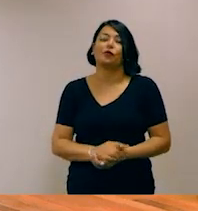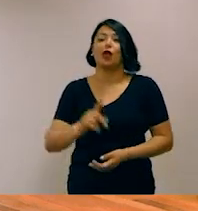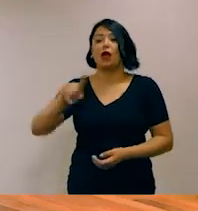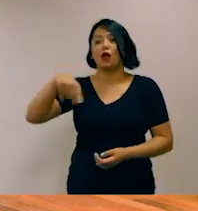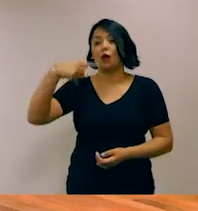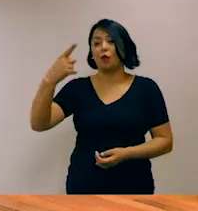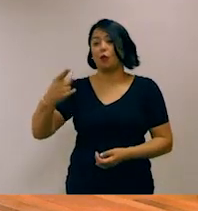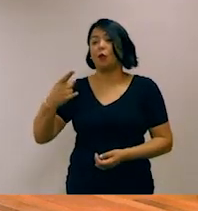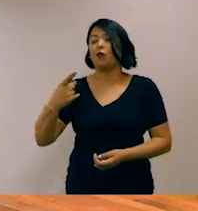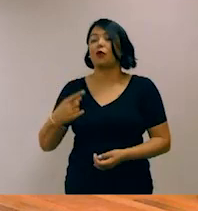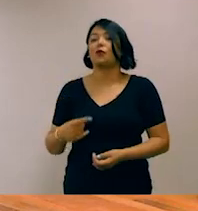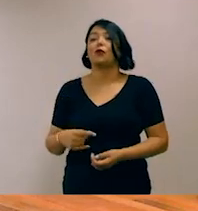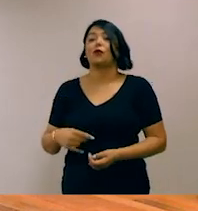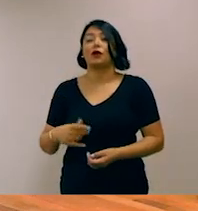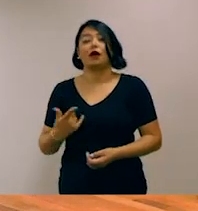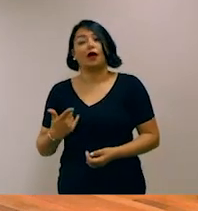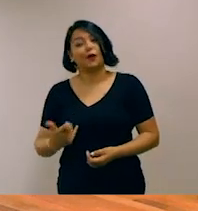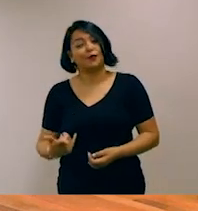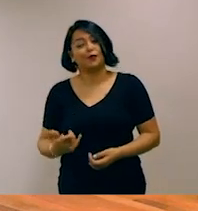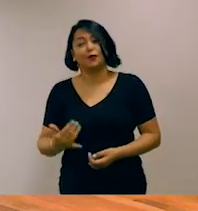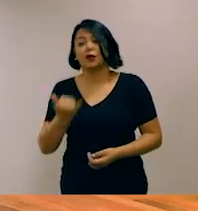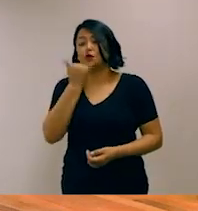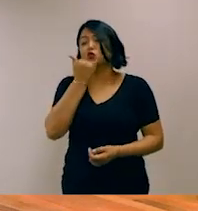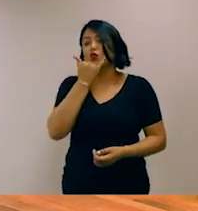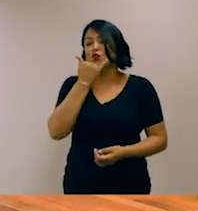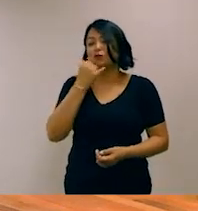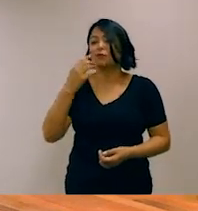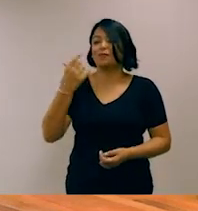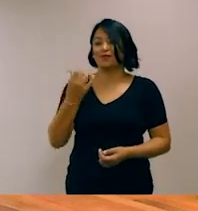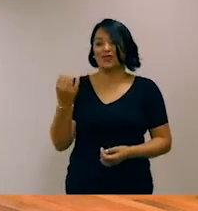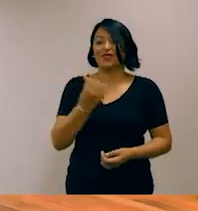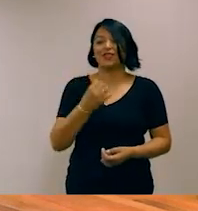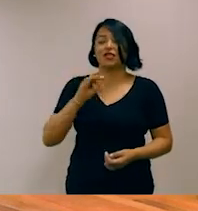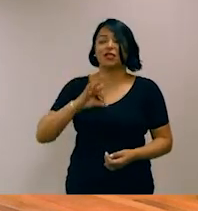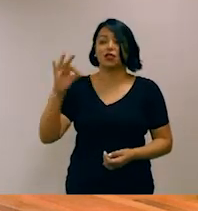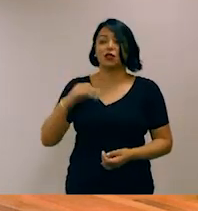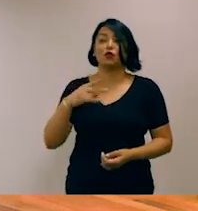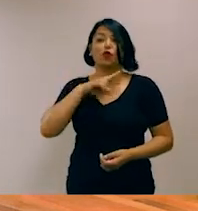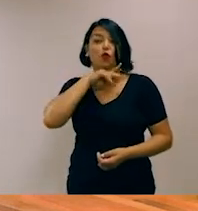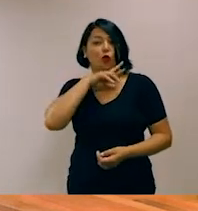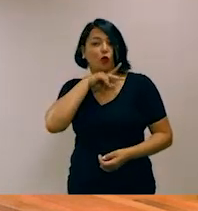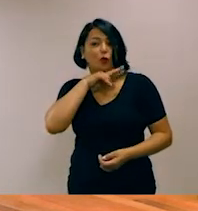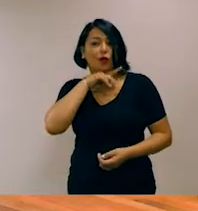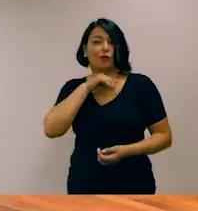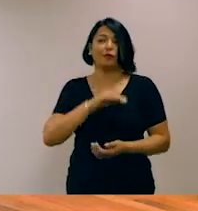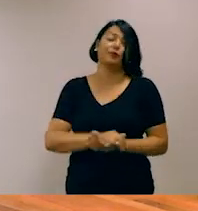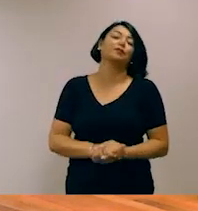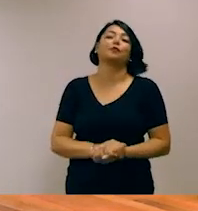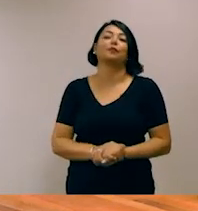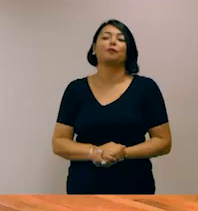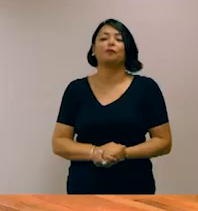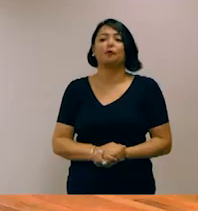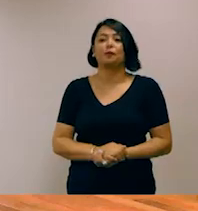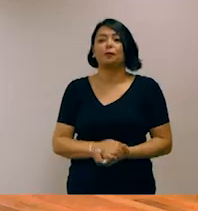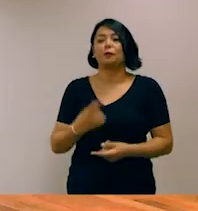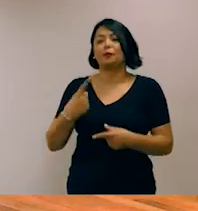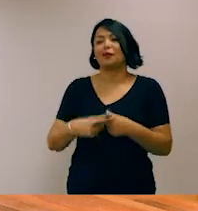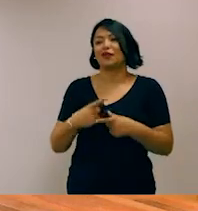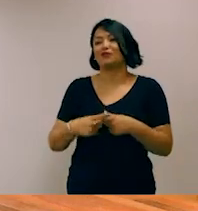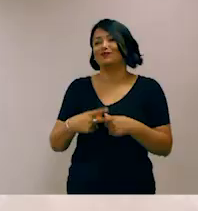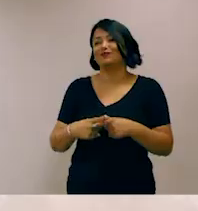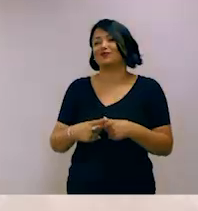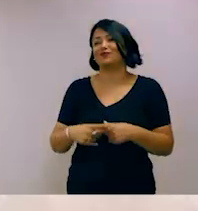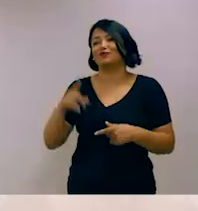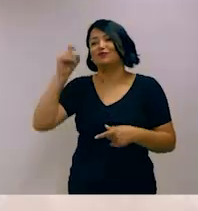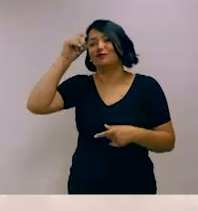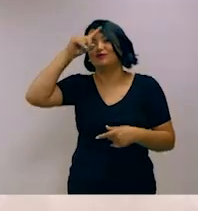than the first one, but it went down. But now phase three, now we have more data and the accuracy is going to increase, right?